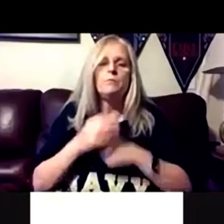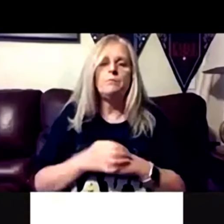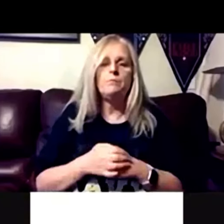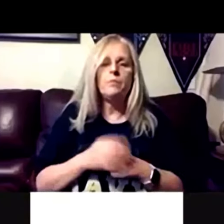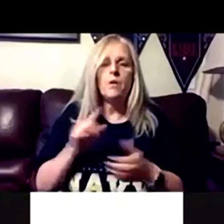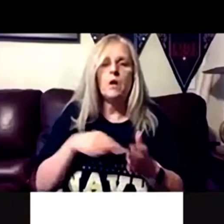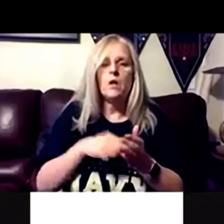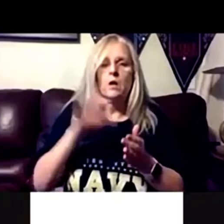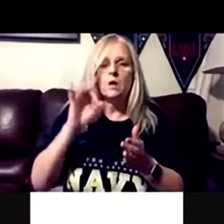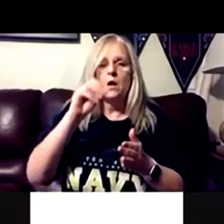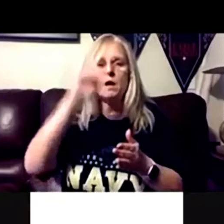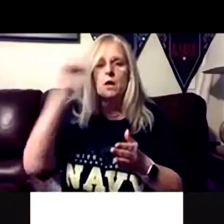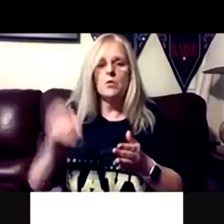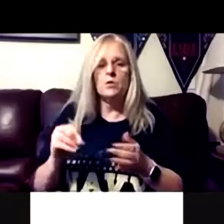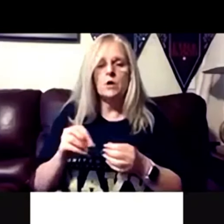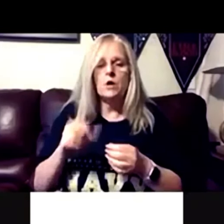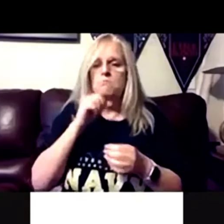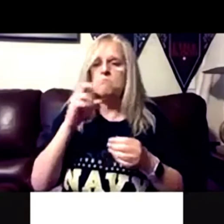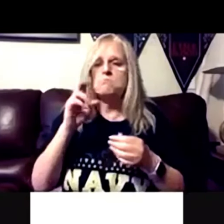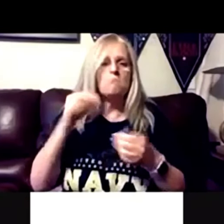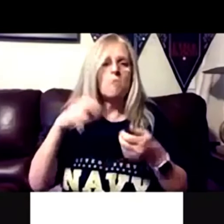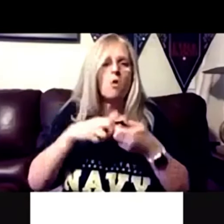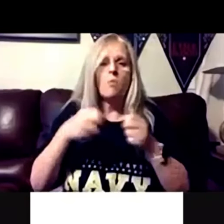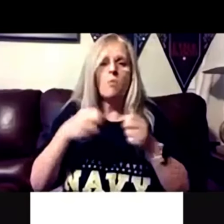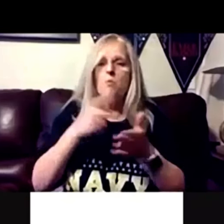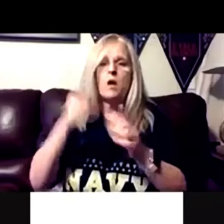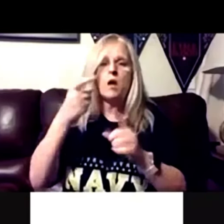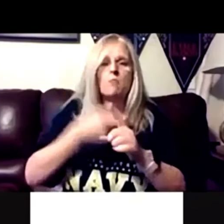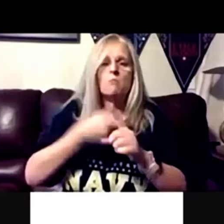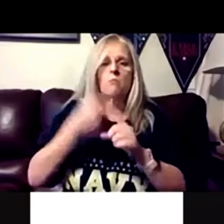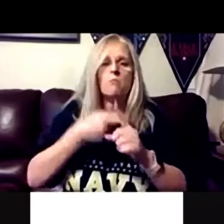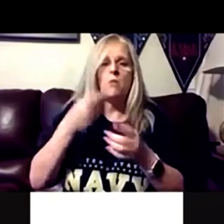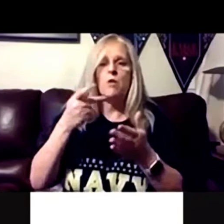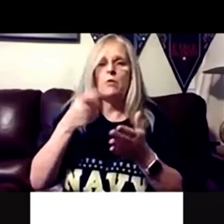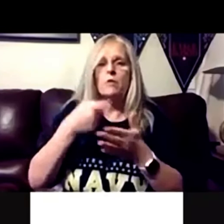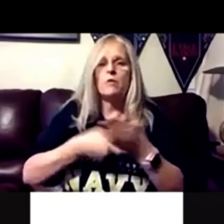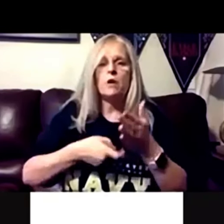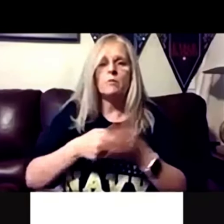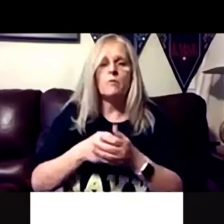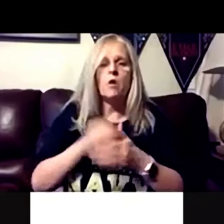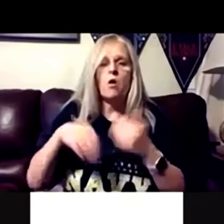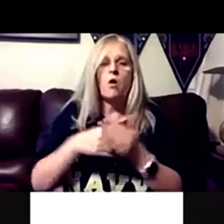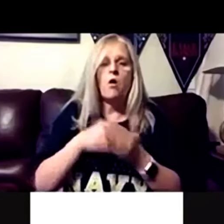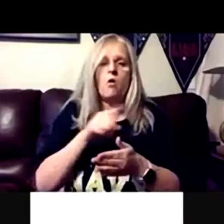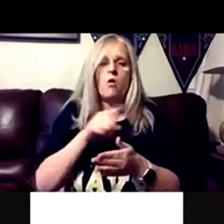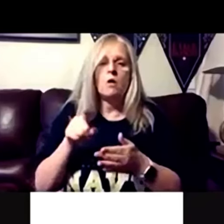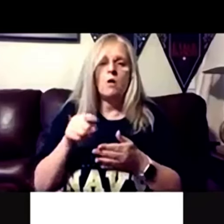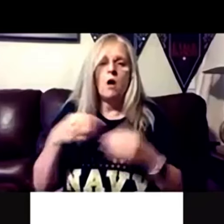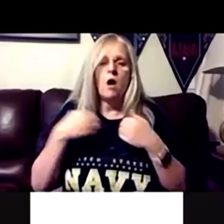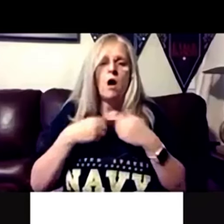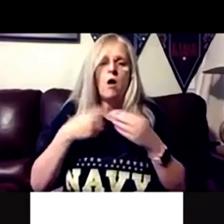not have a problem paying a monthly fee. And all of these will have a monthly fee with them.